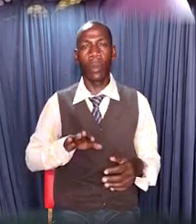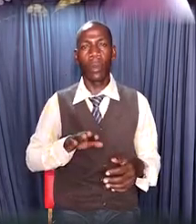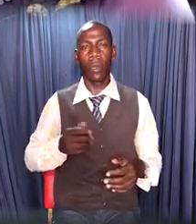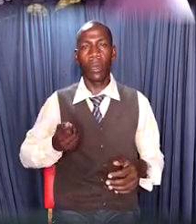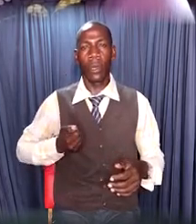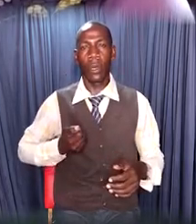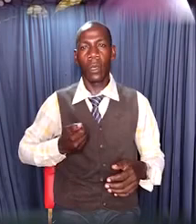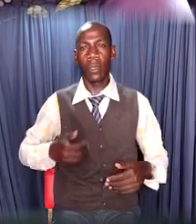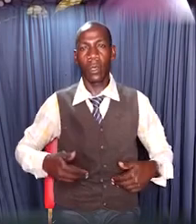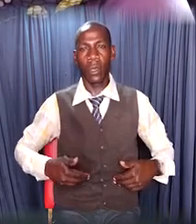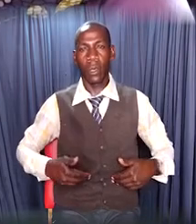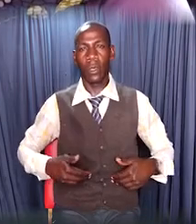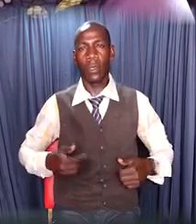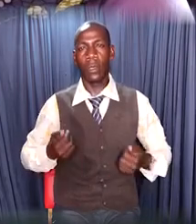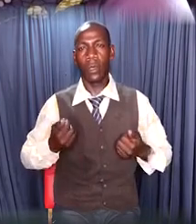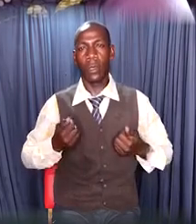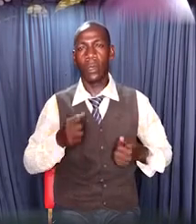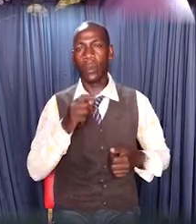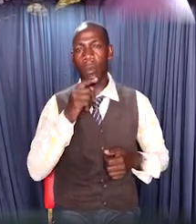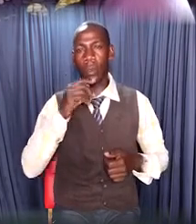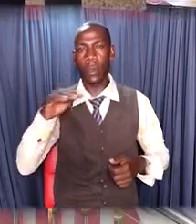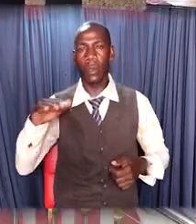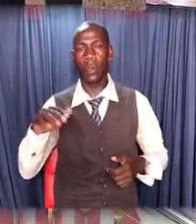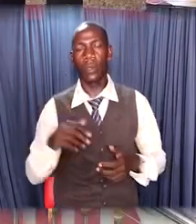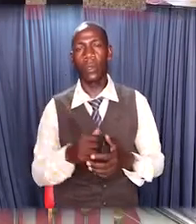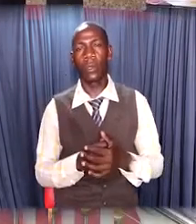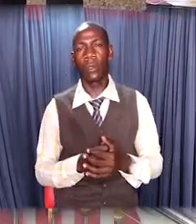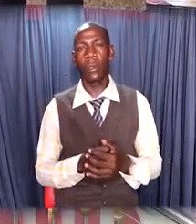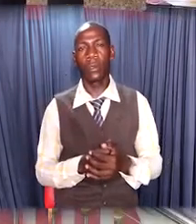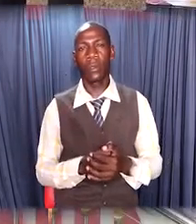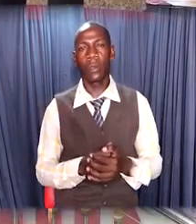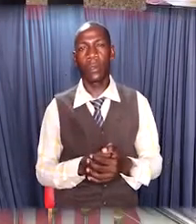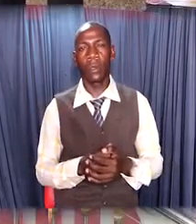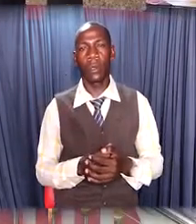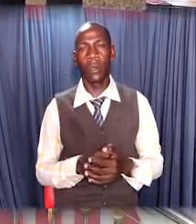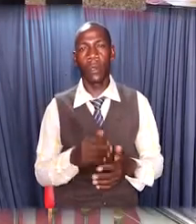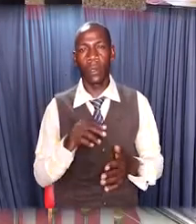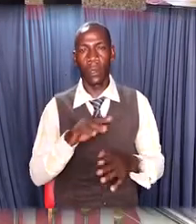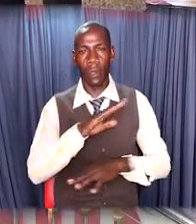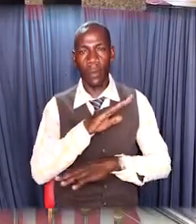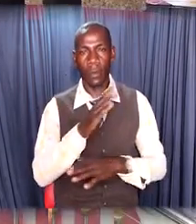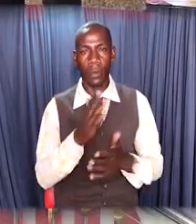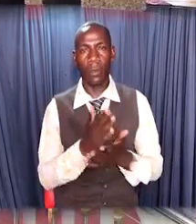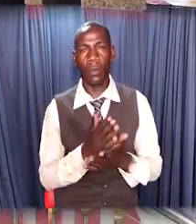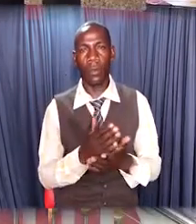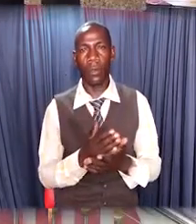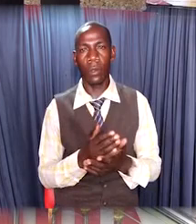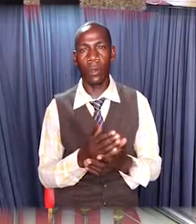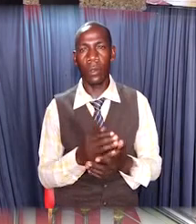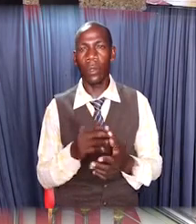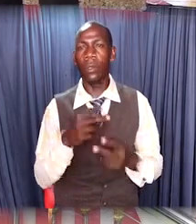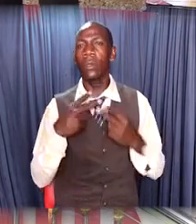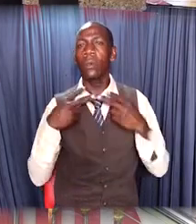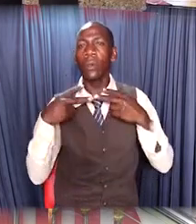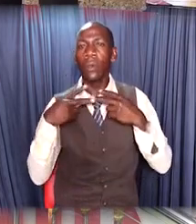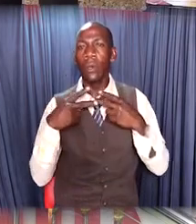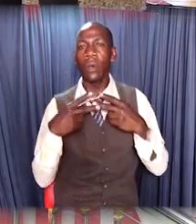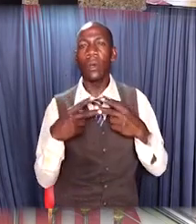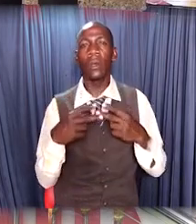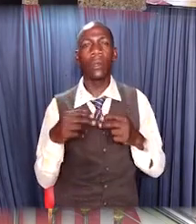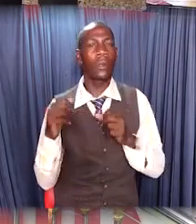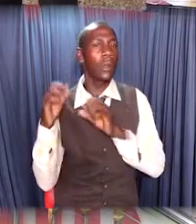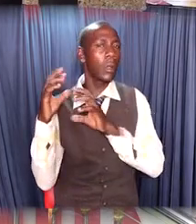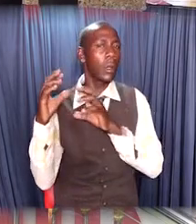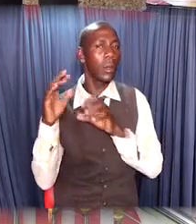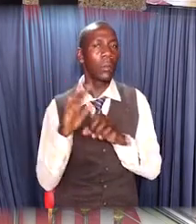na vijana na wasichana. Women, girls, boys and girls. Ni jioni kweli. It's an evening. Tumebanwa na mizigo huku na huku. There